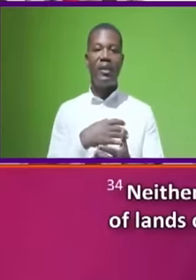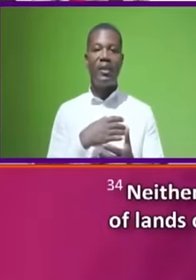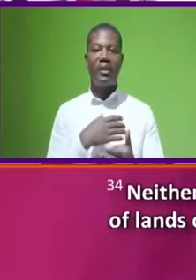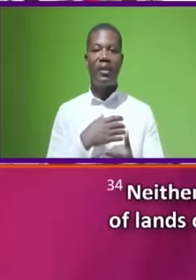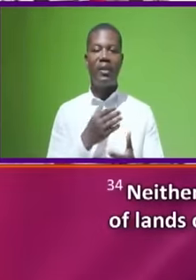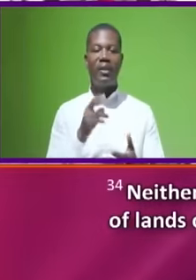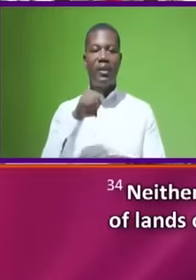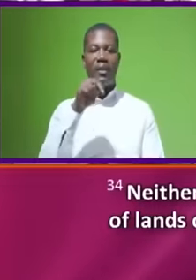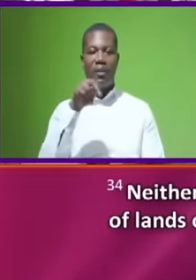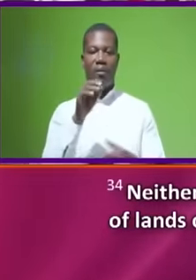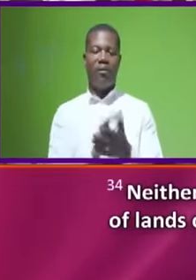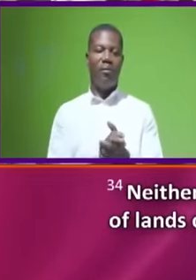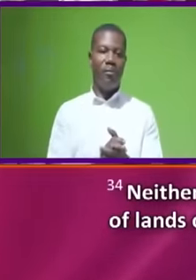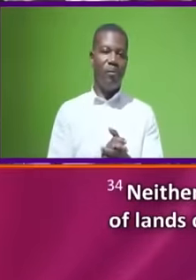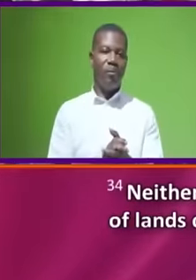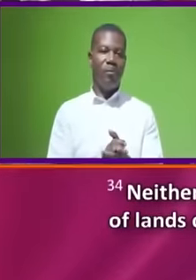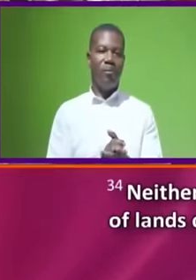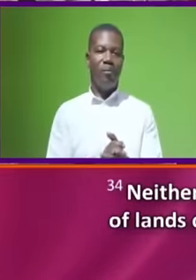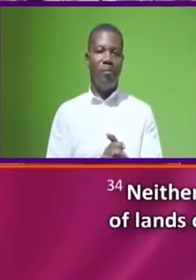that lacked.